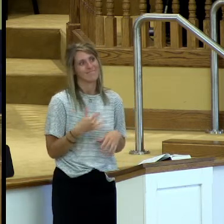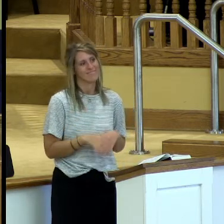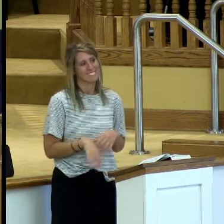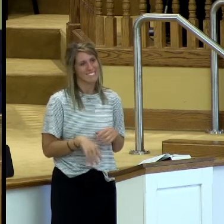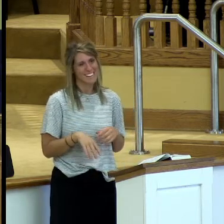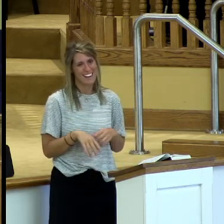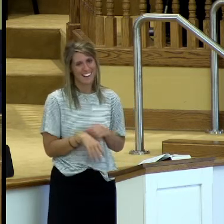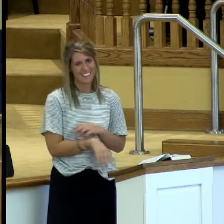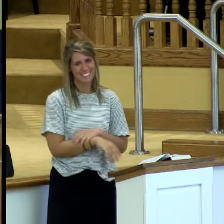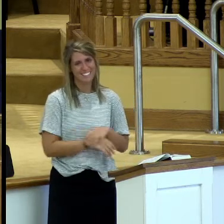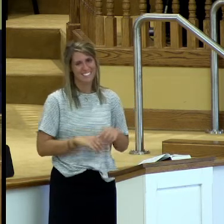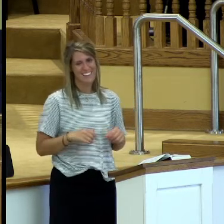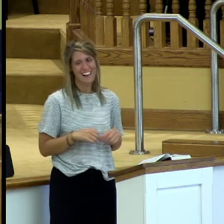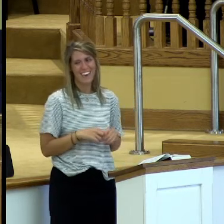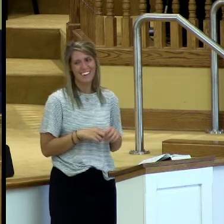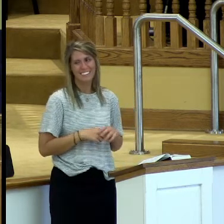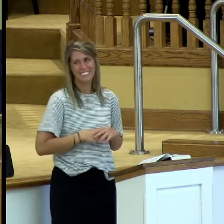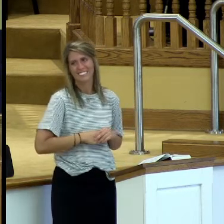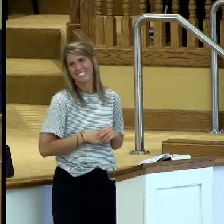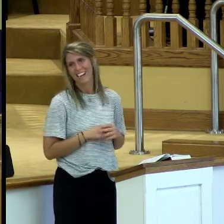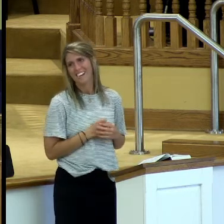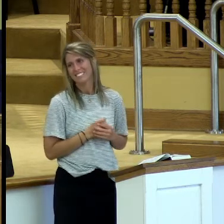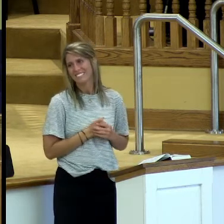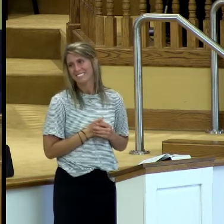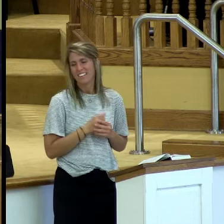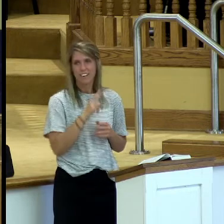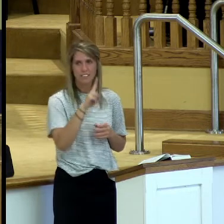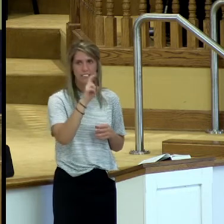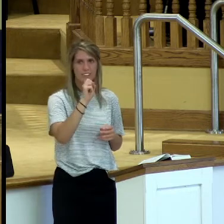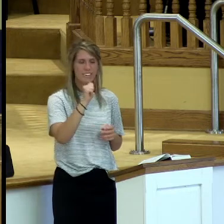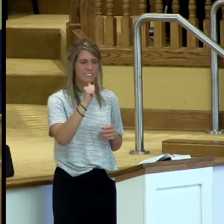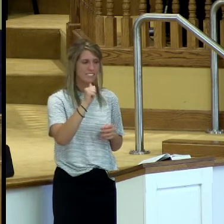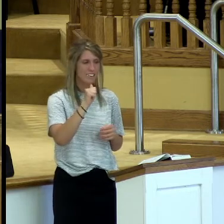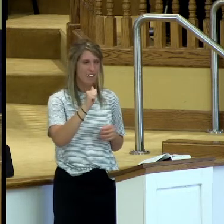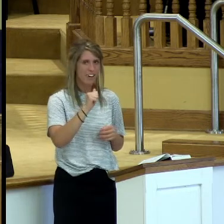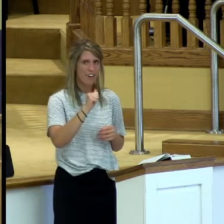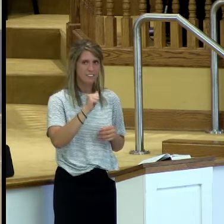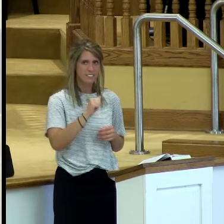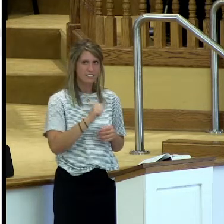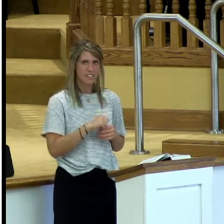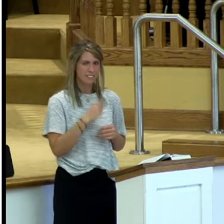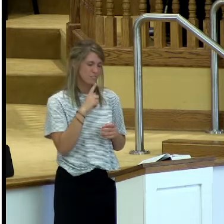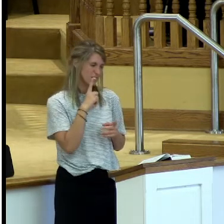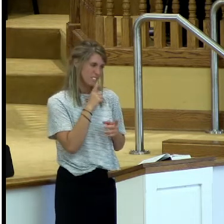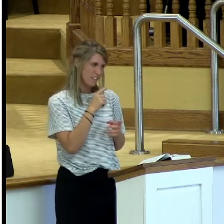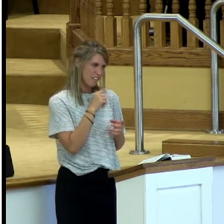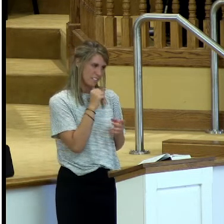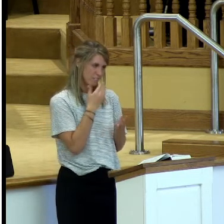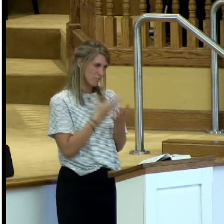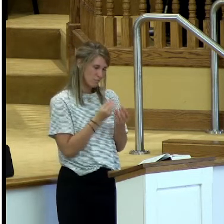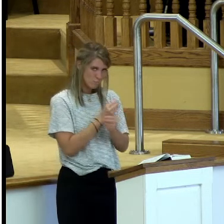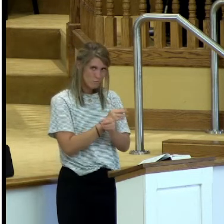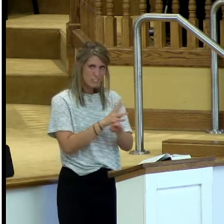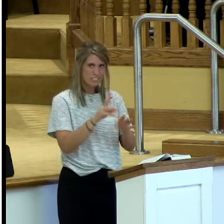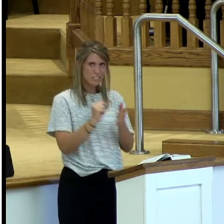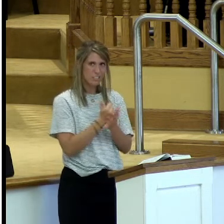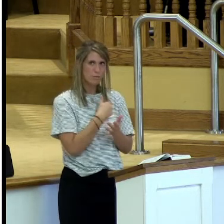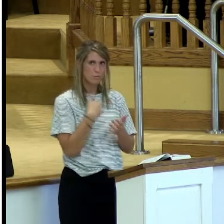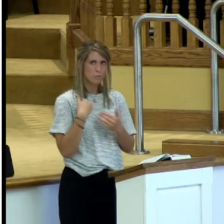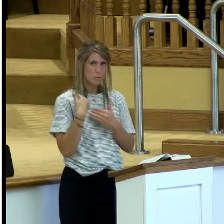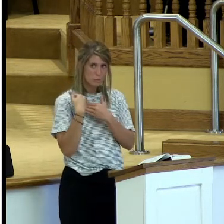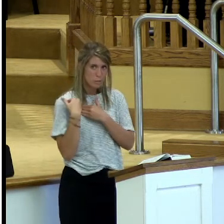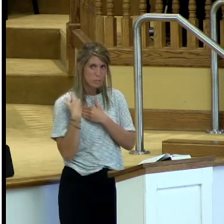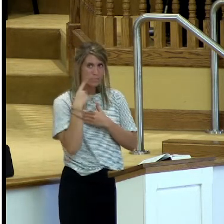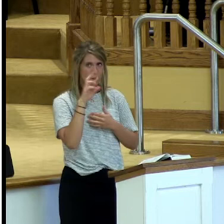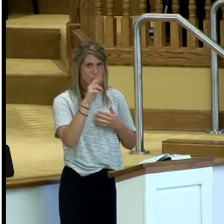Yeah, everyone's sad for them now. The United States is wealthy in sin, but poor in the gospel. We're burdened